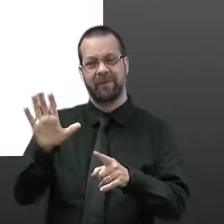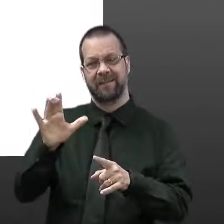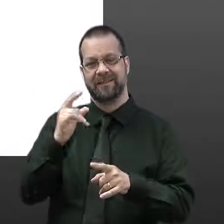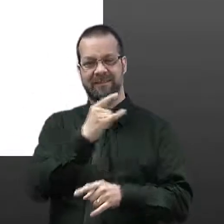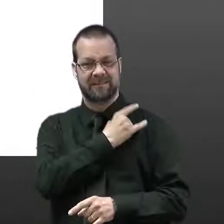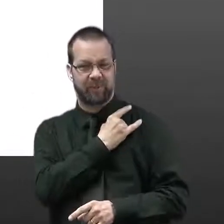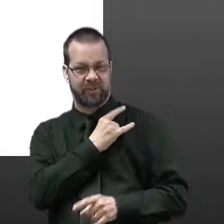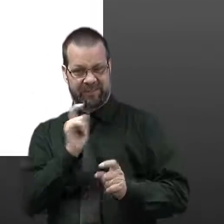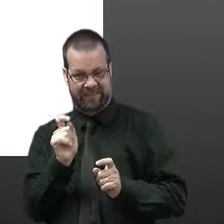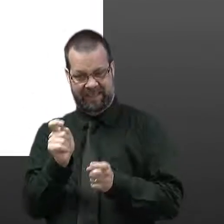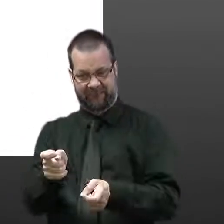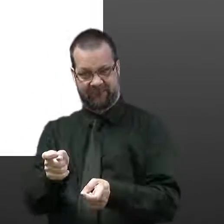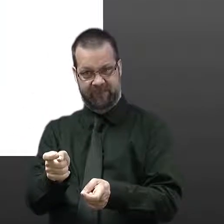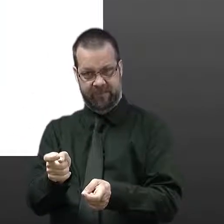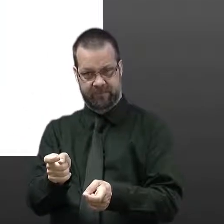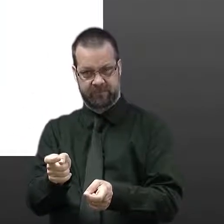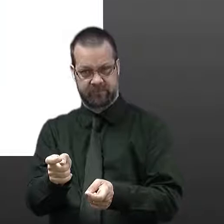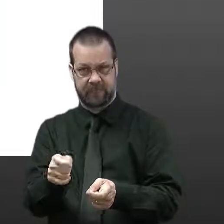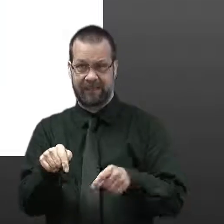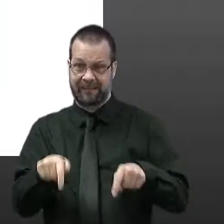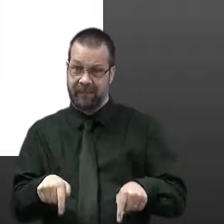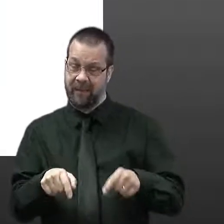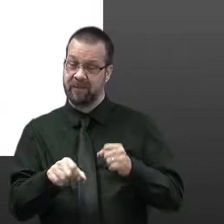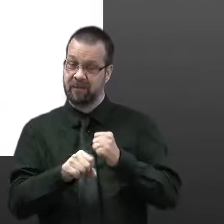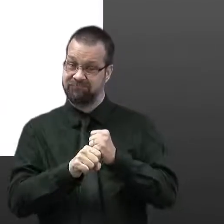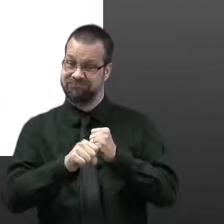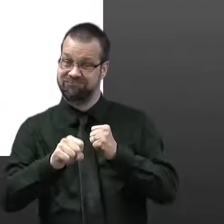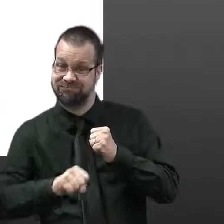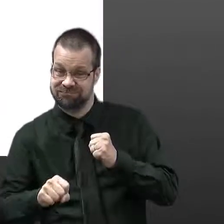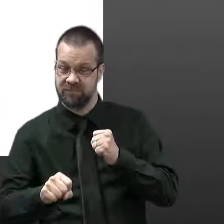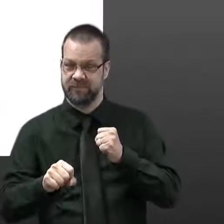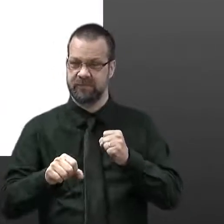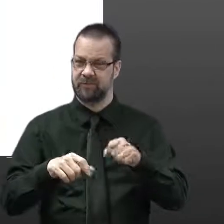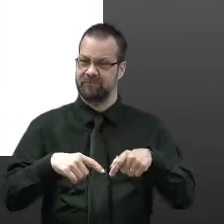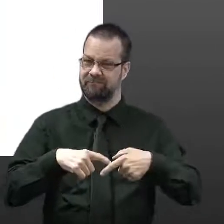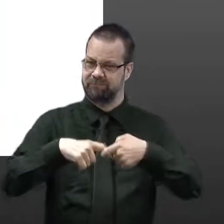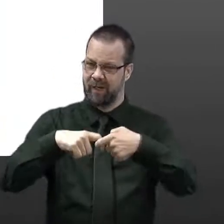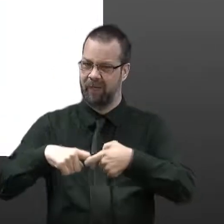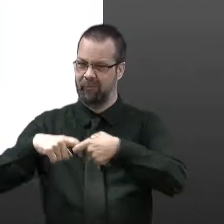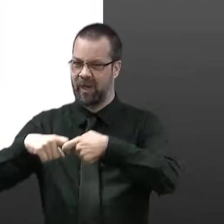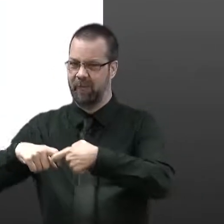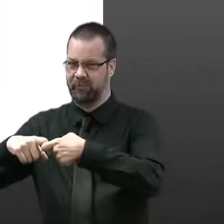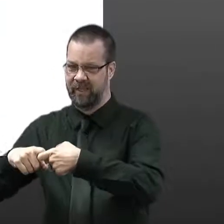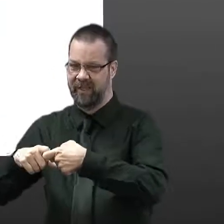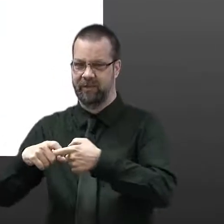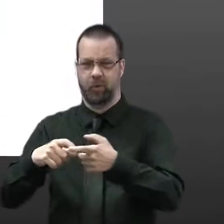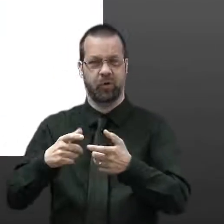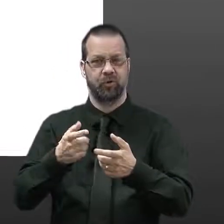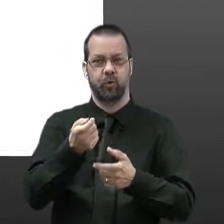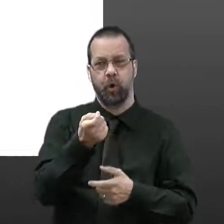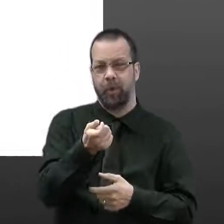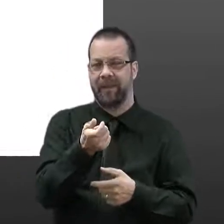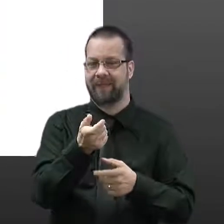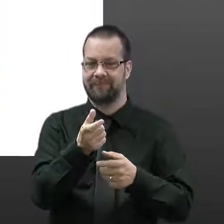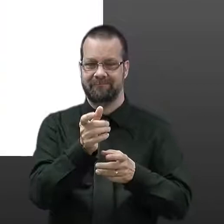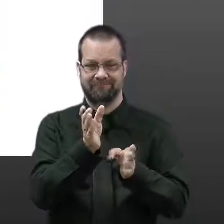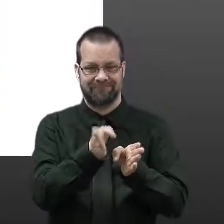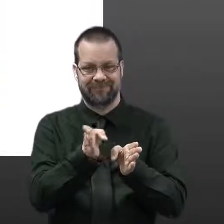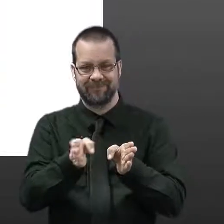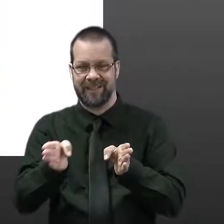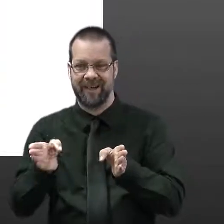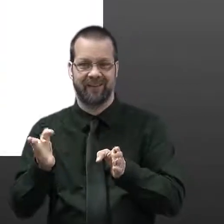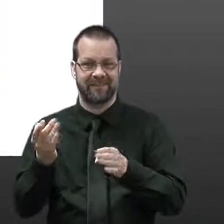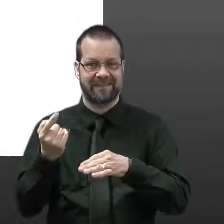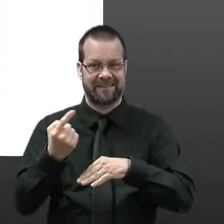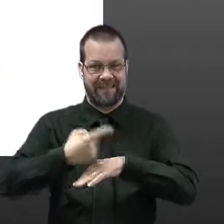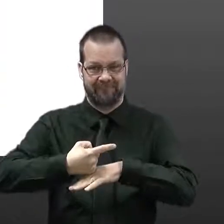This activity we're going to be making is kind of a long one, so feel free to take frequent breaks, do little bits